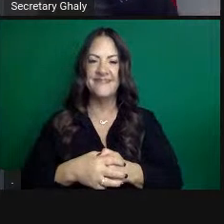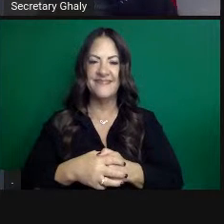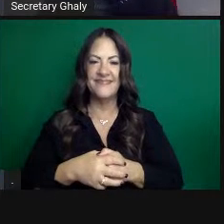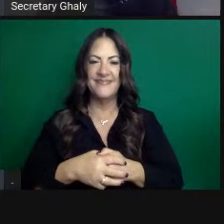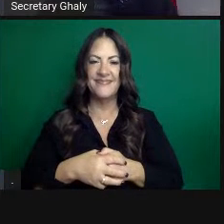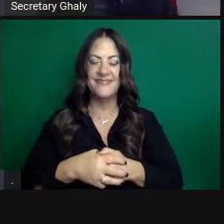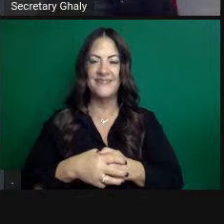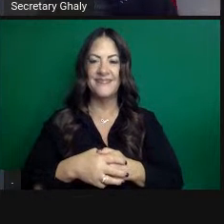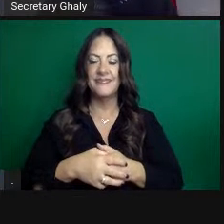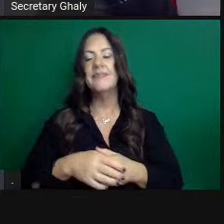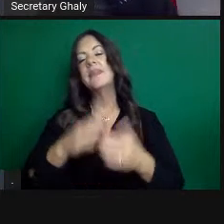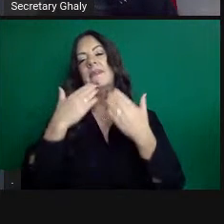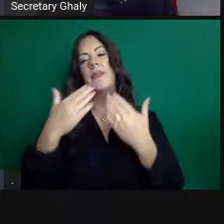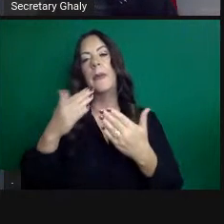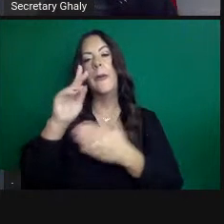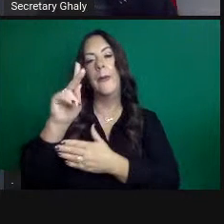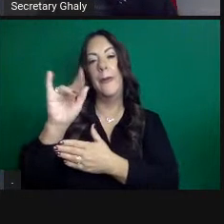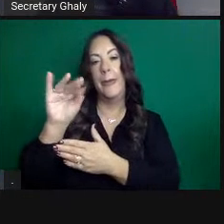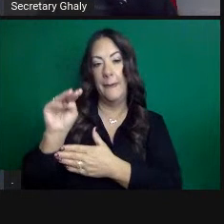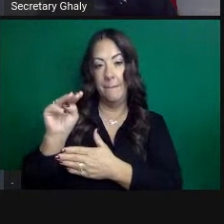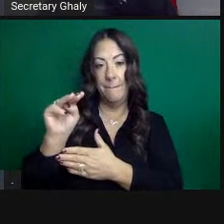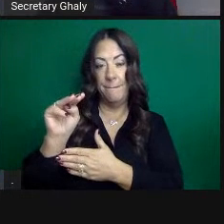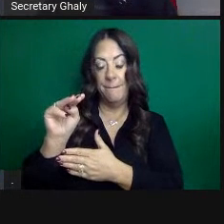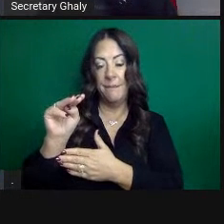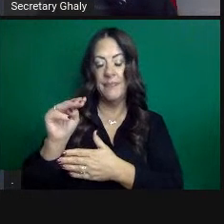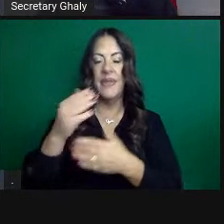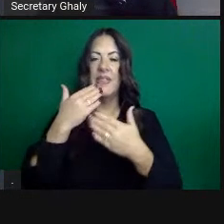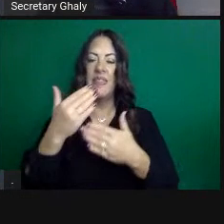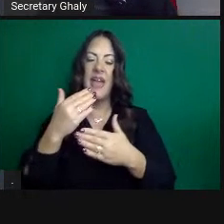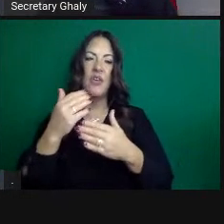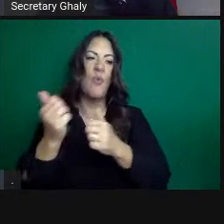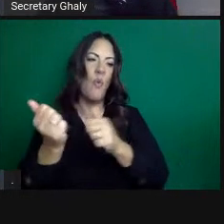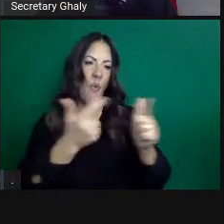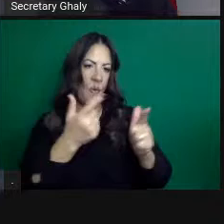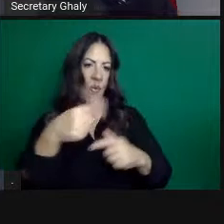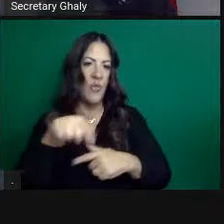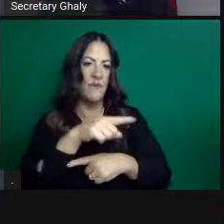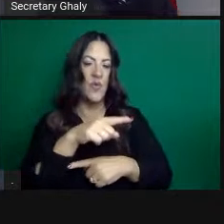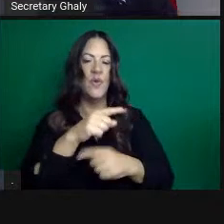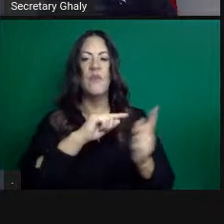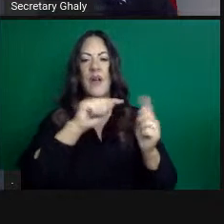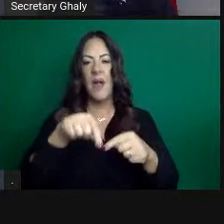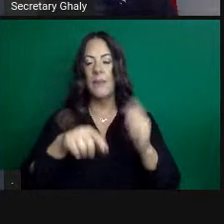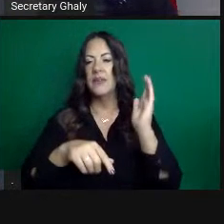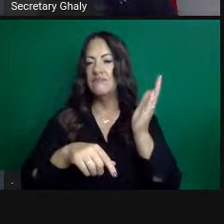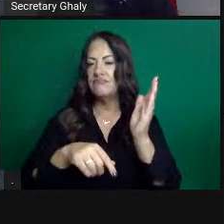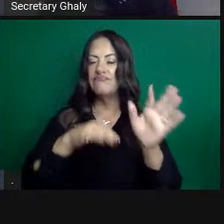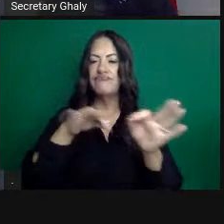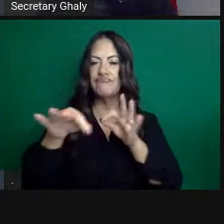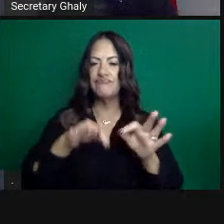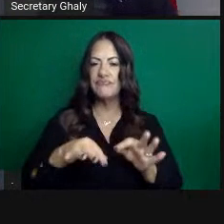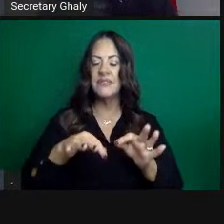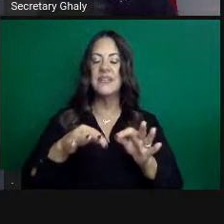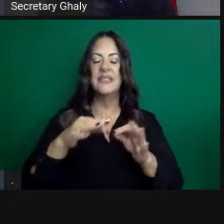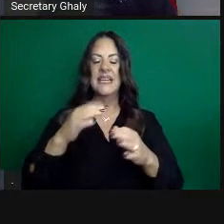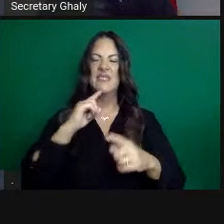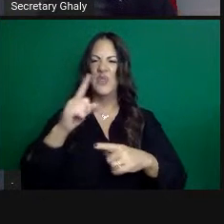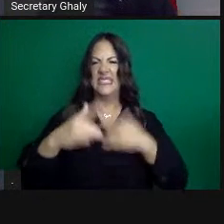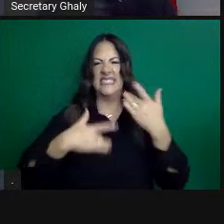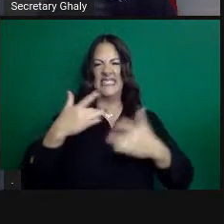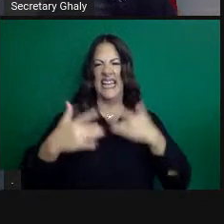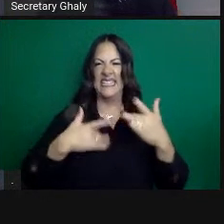Kim and others, thank you so much for really laying out the details. Exciting to